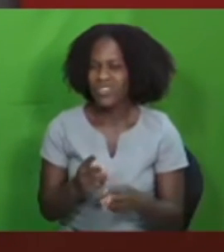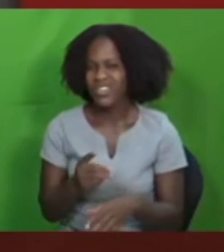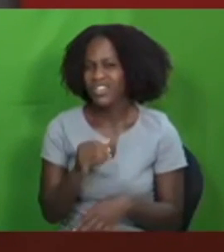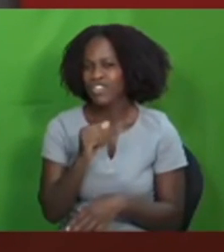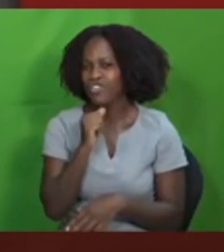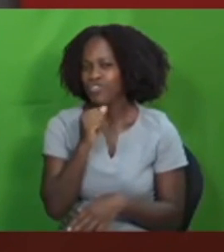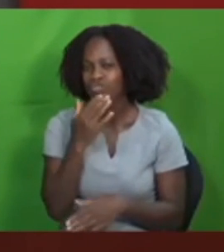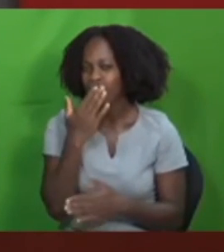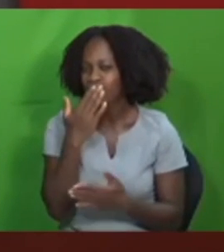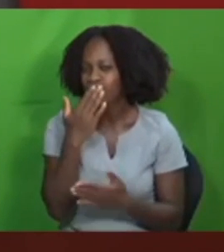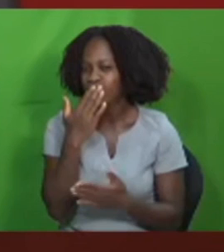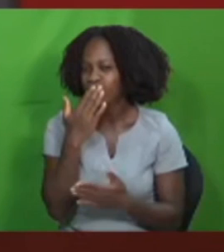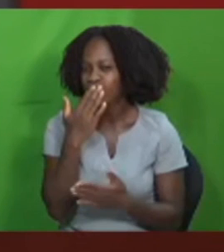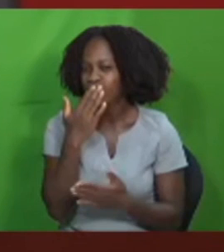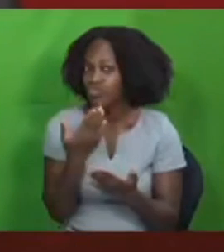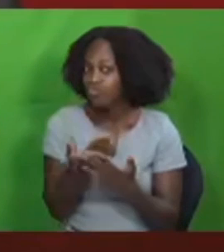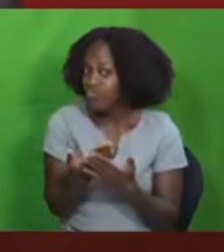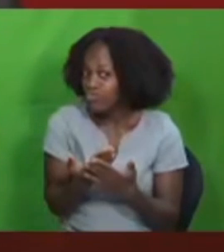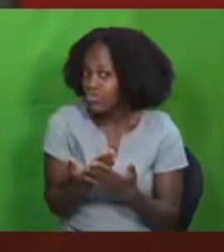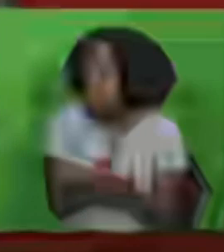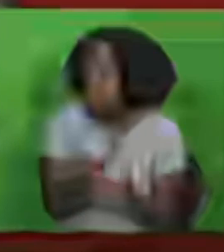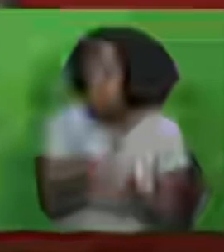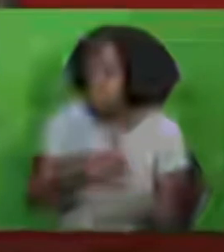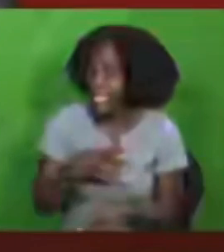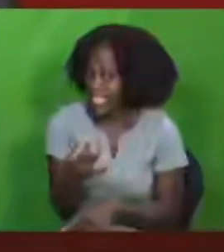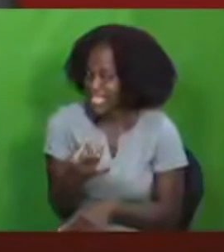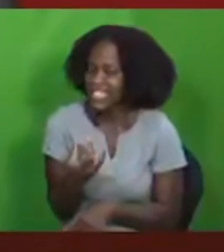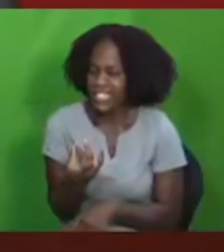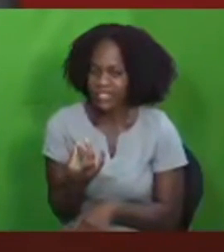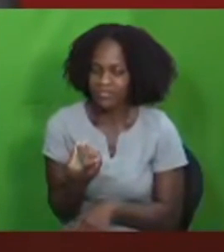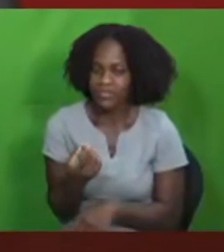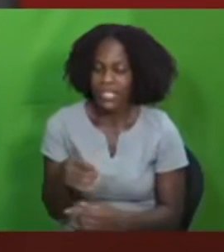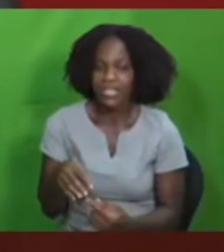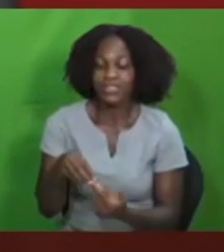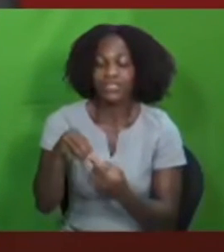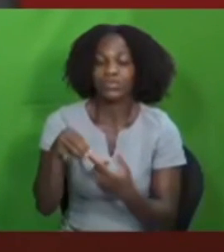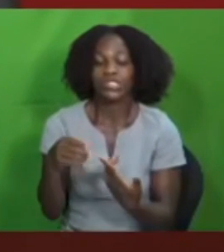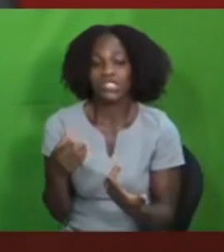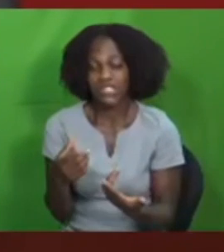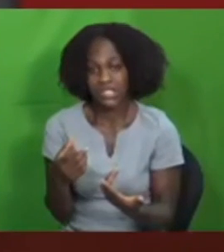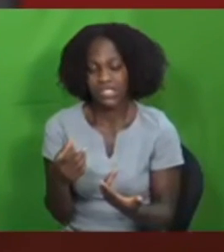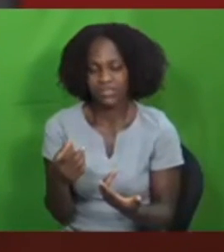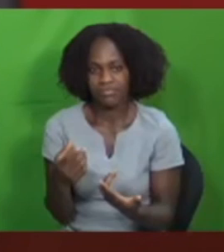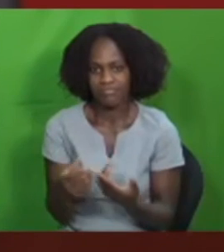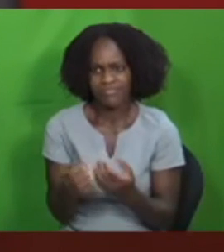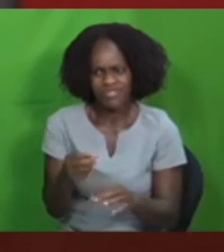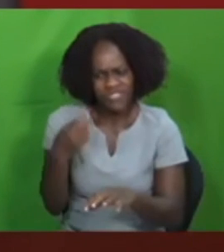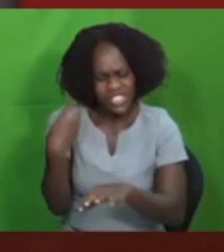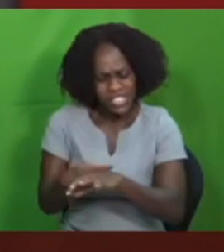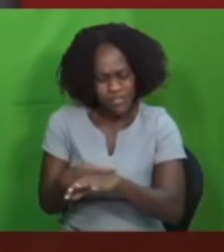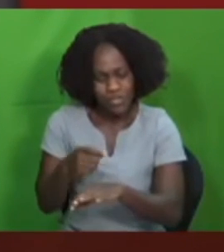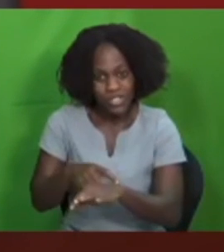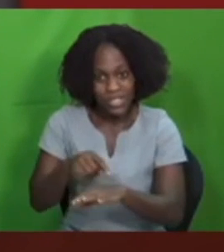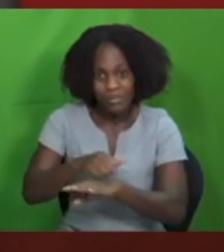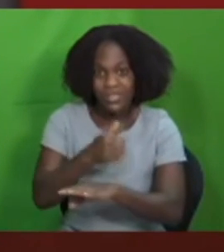very popular with citizens, and especially when they come at hard times,